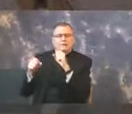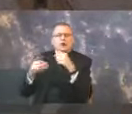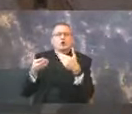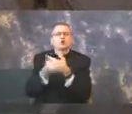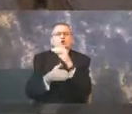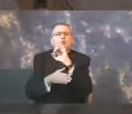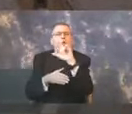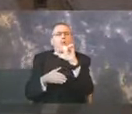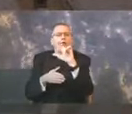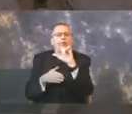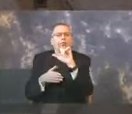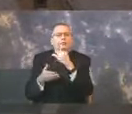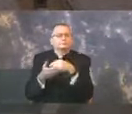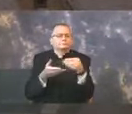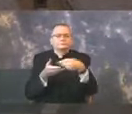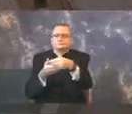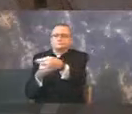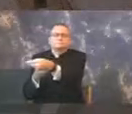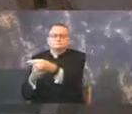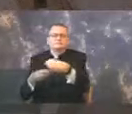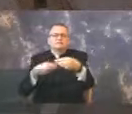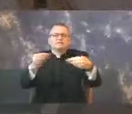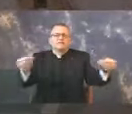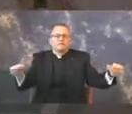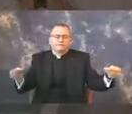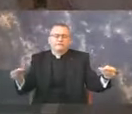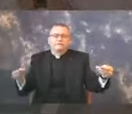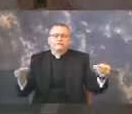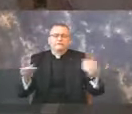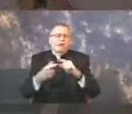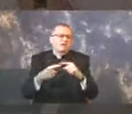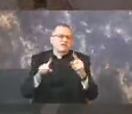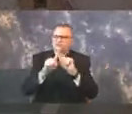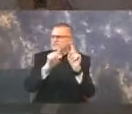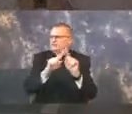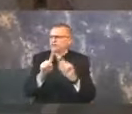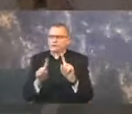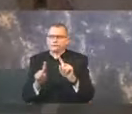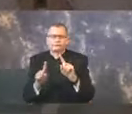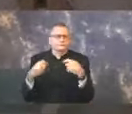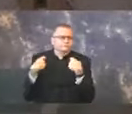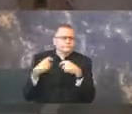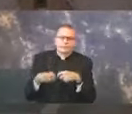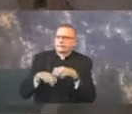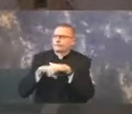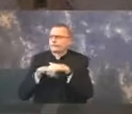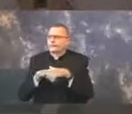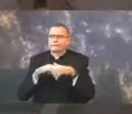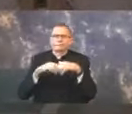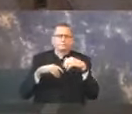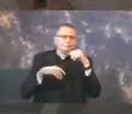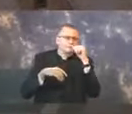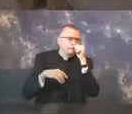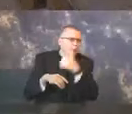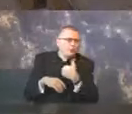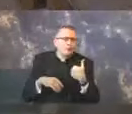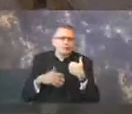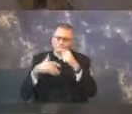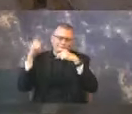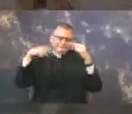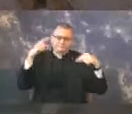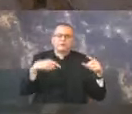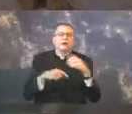There's typically a cross-section of the faithful, often ethnically, as well as by age. And among them, there's a palpable sense